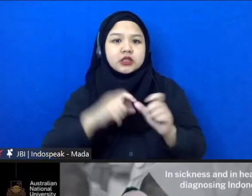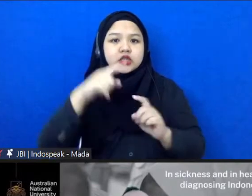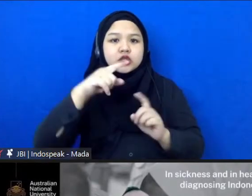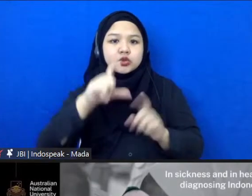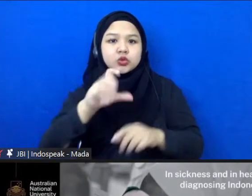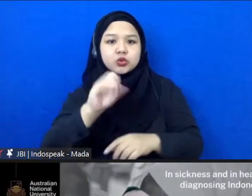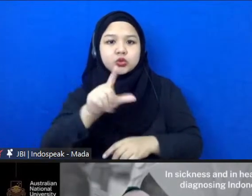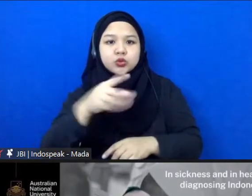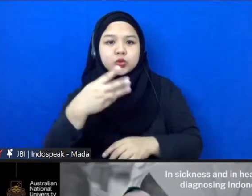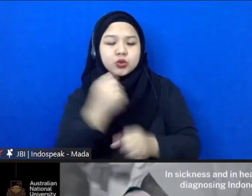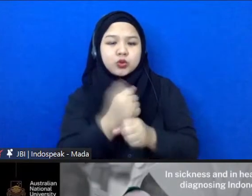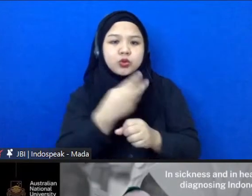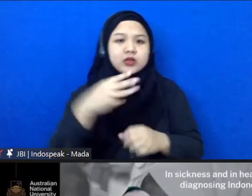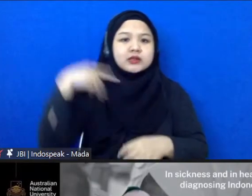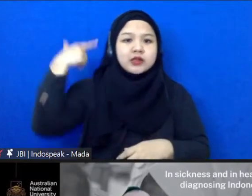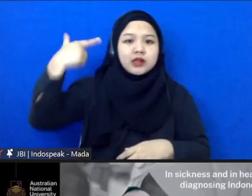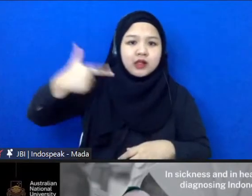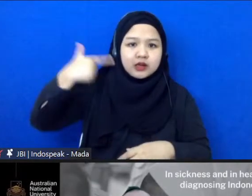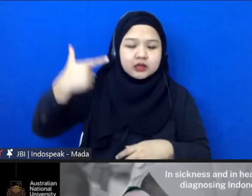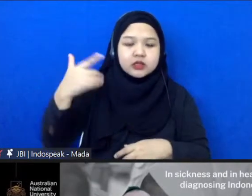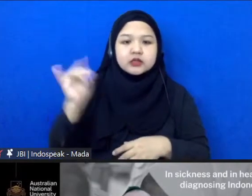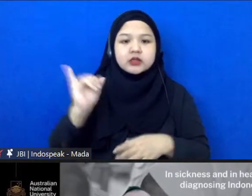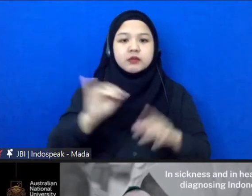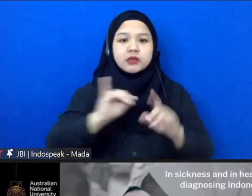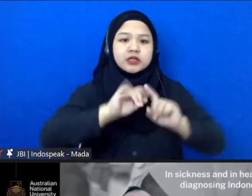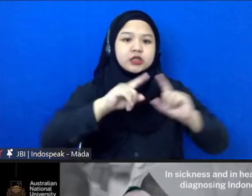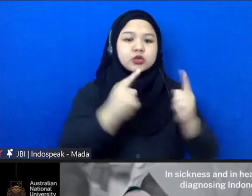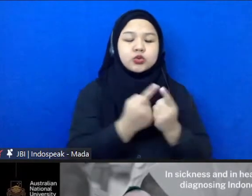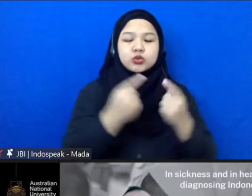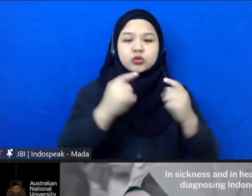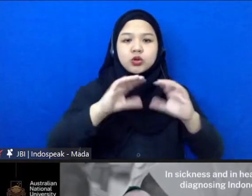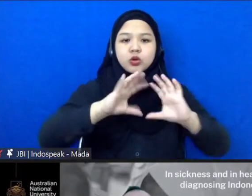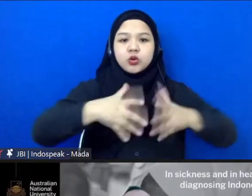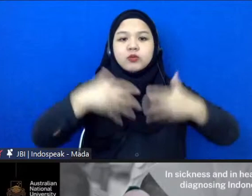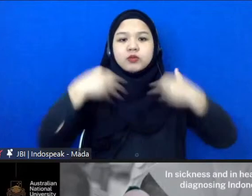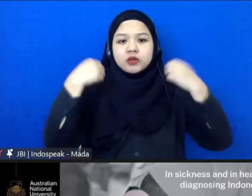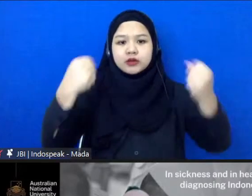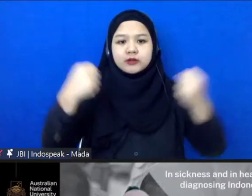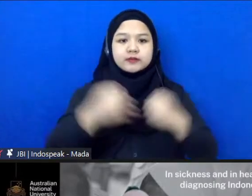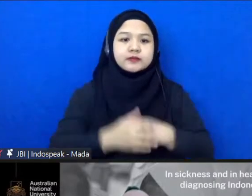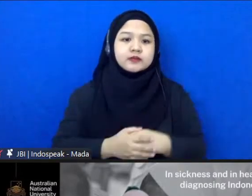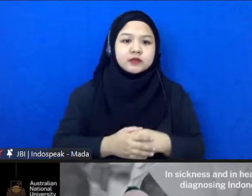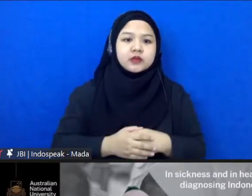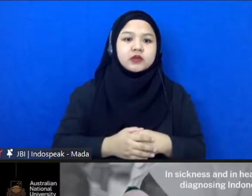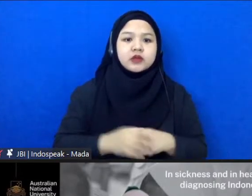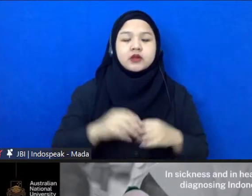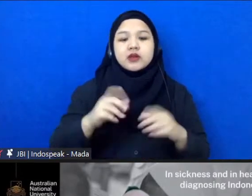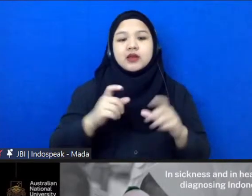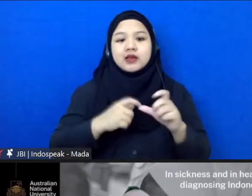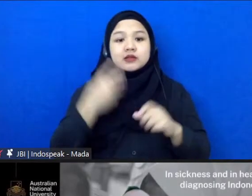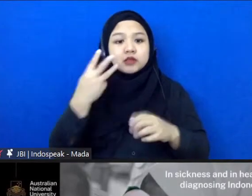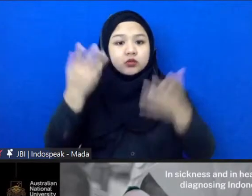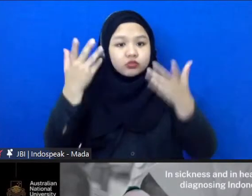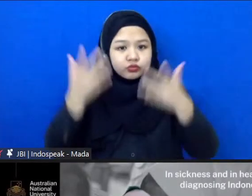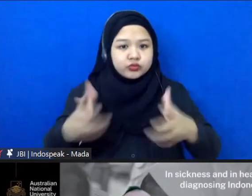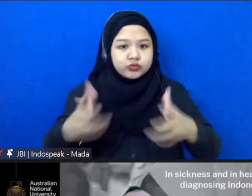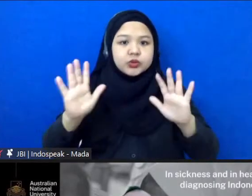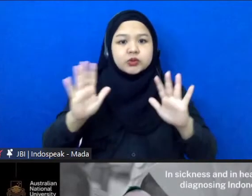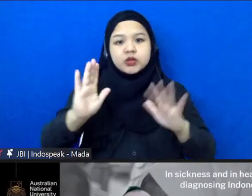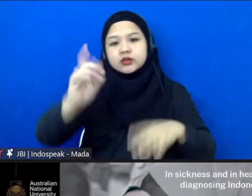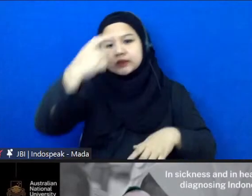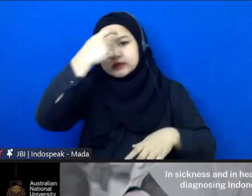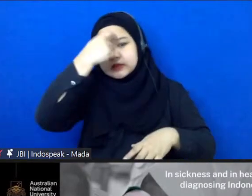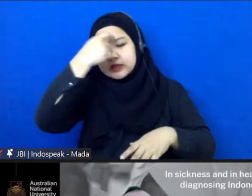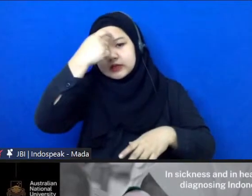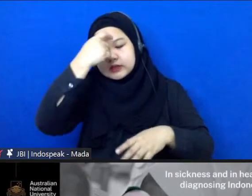George Institute for Global Health. She holds a PhD in infectious disease epidemiology and a Master of